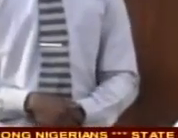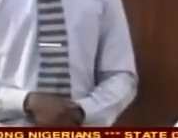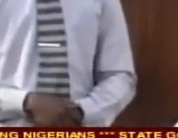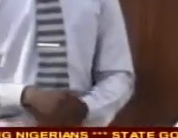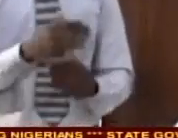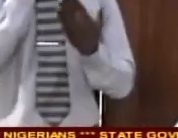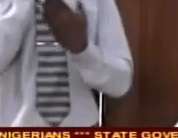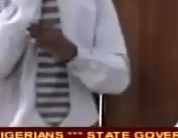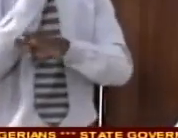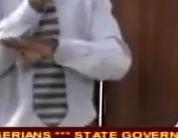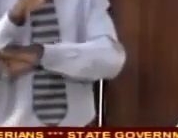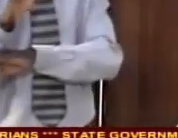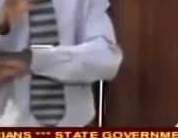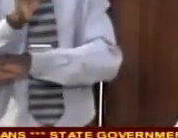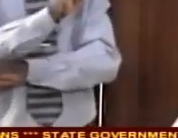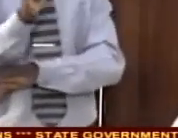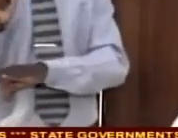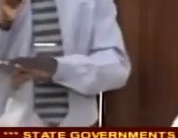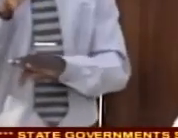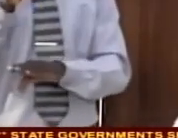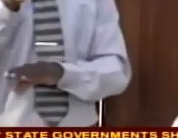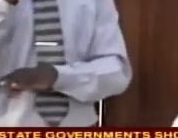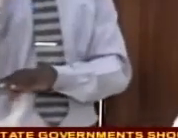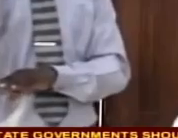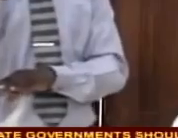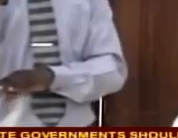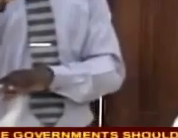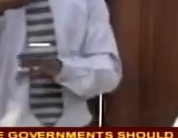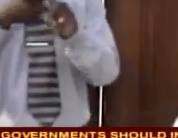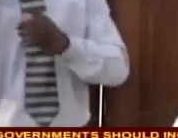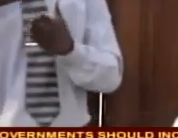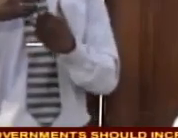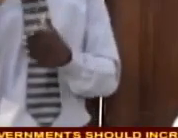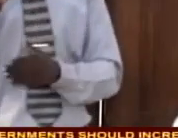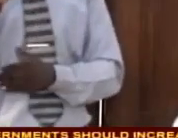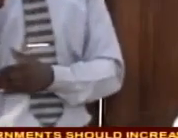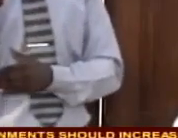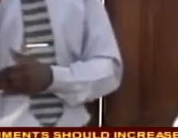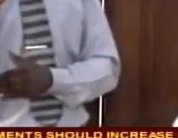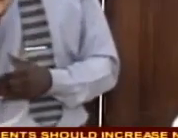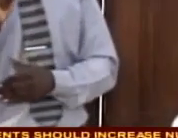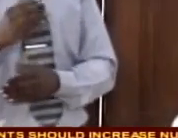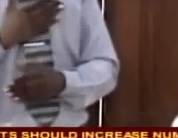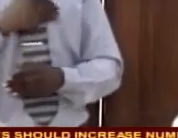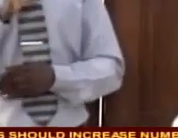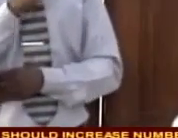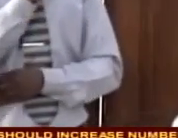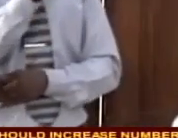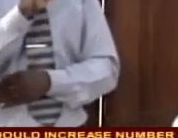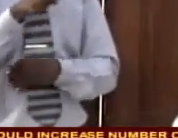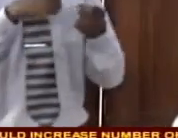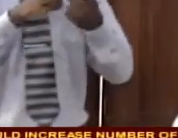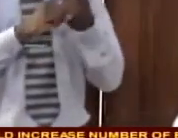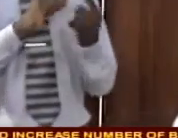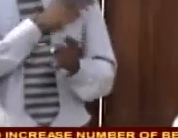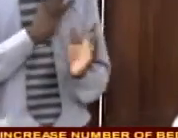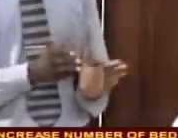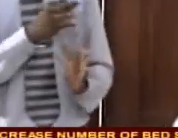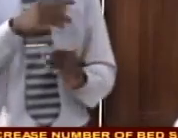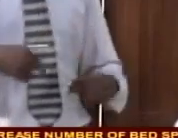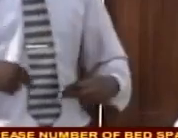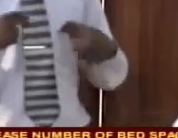Good evening, all. Rachel Abuja from the News Agency of Nigeria. My first question is for the Minister of Health. Please, sir,